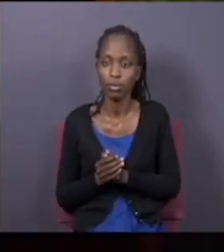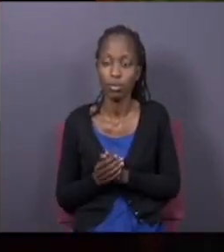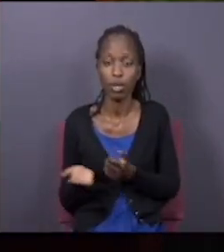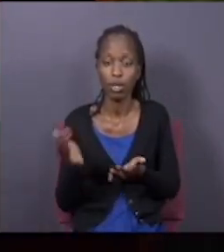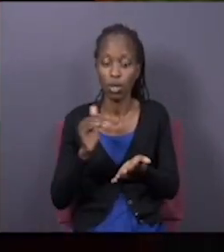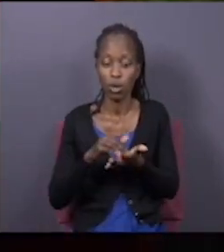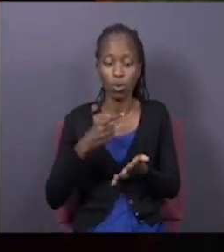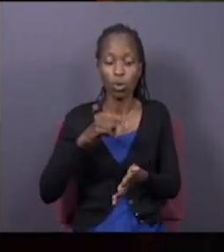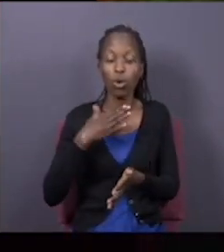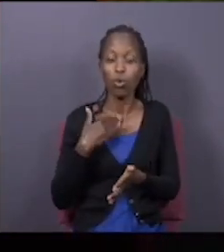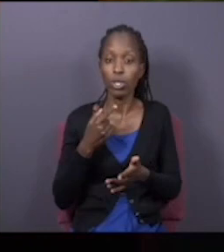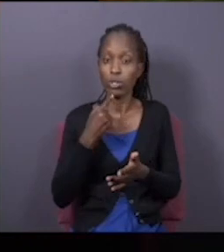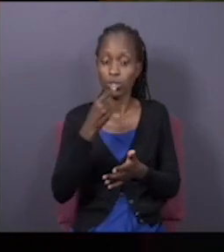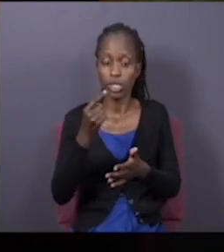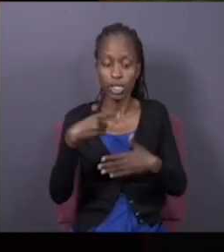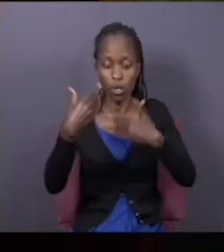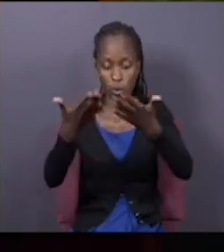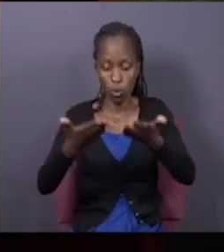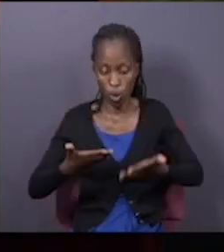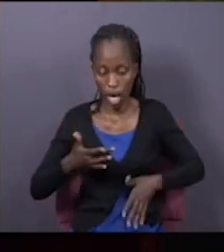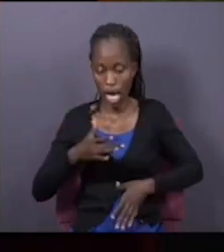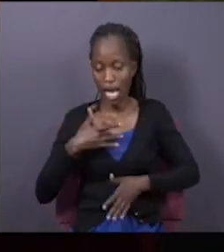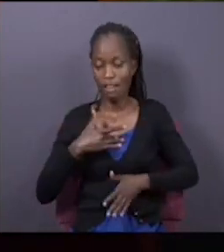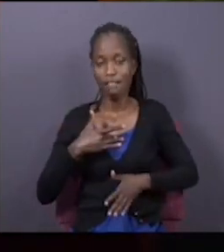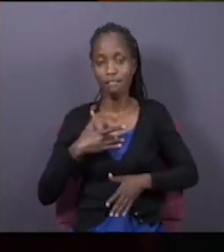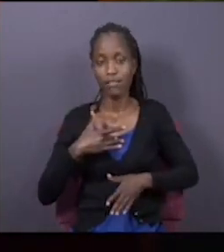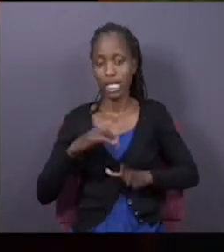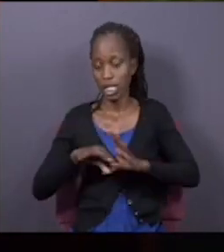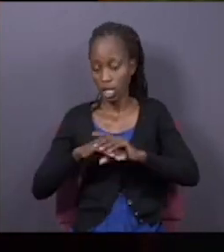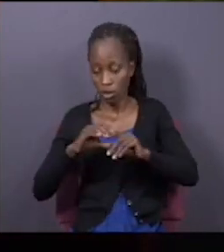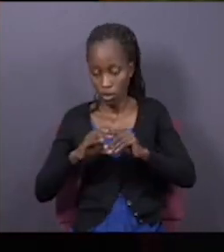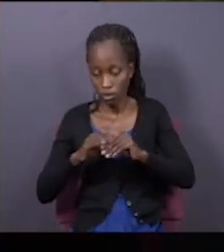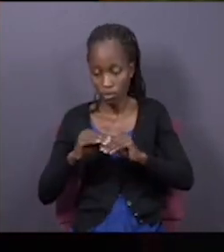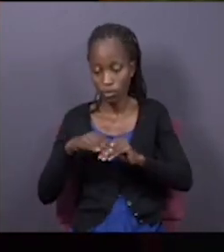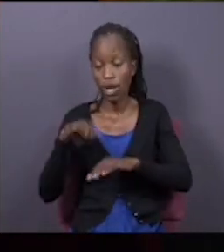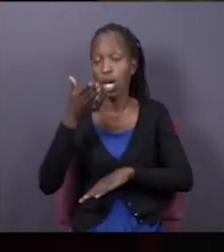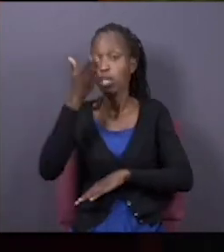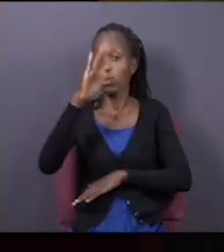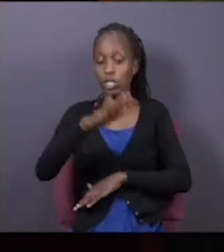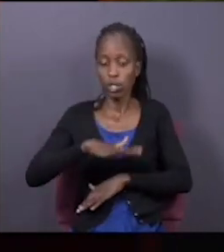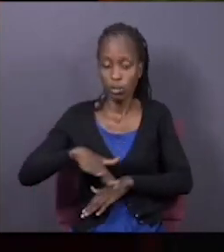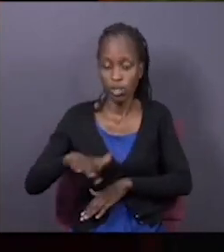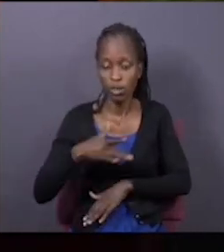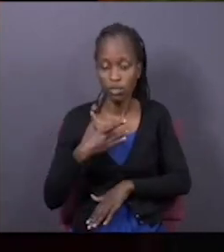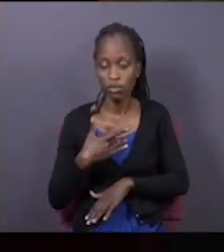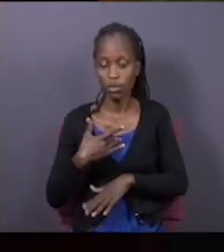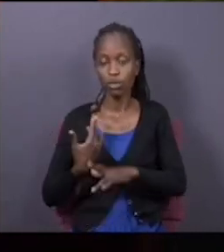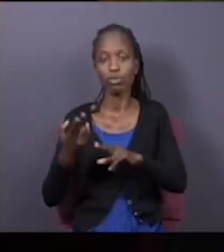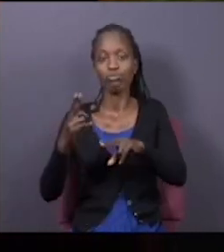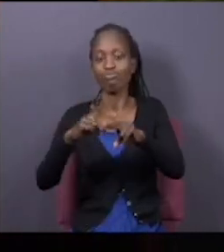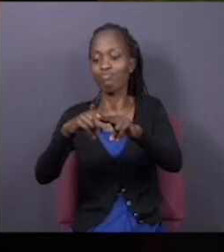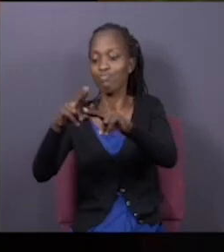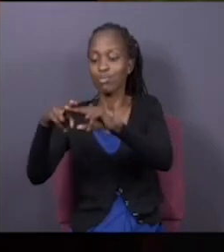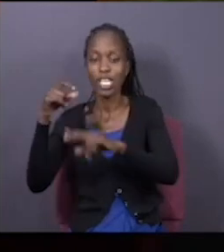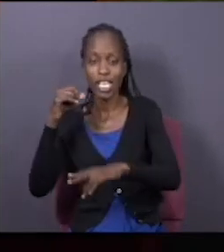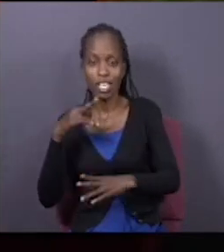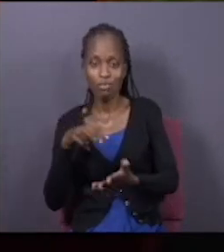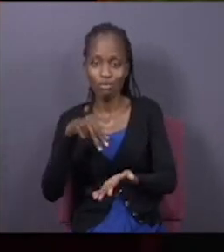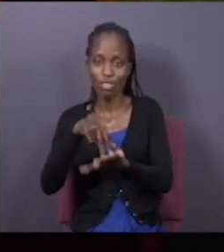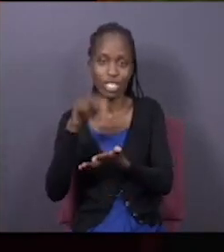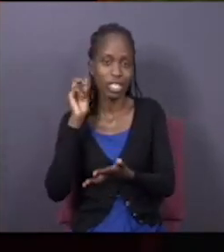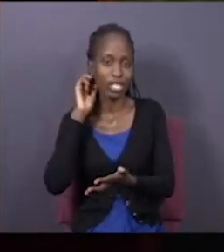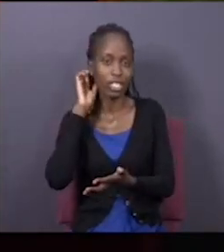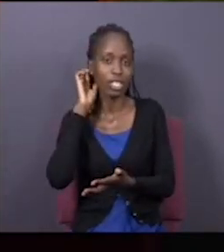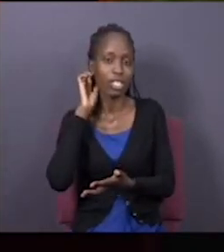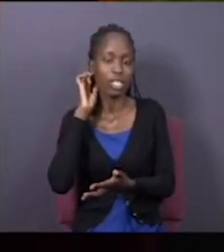Once again, we want to say welcome and feel right at home in God's presence. Feel free to proceed and be seated if you are standing.